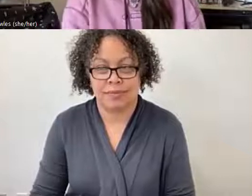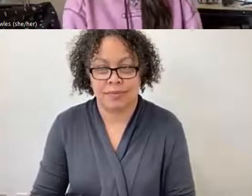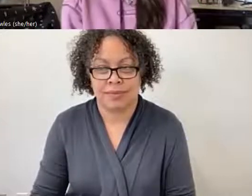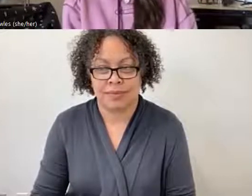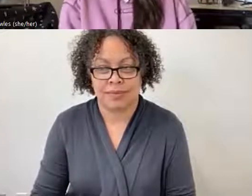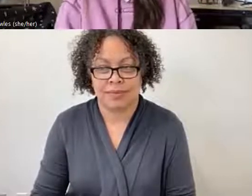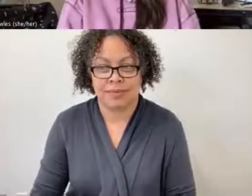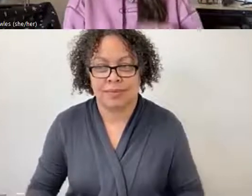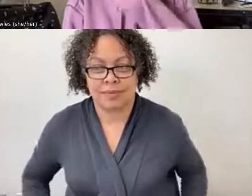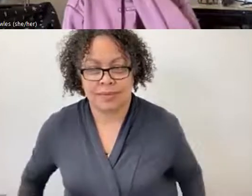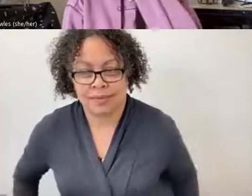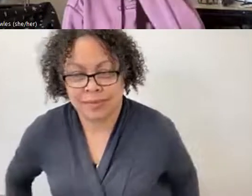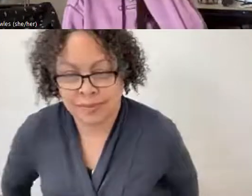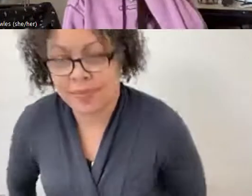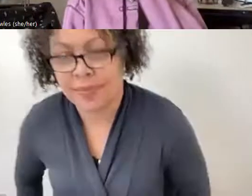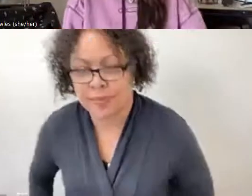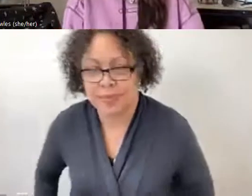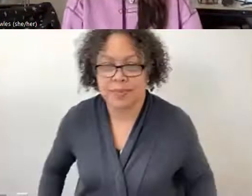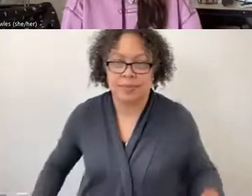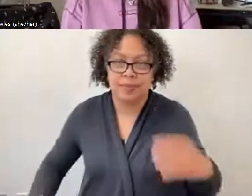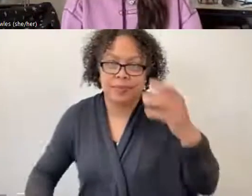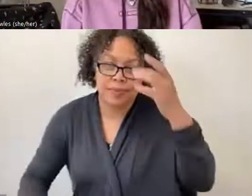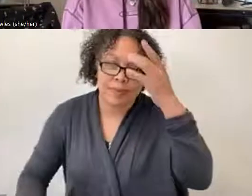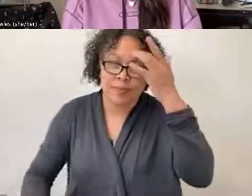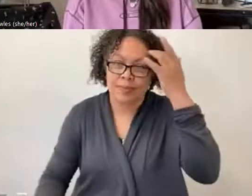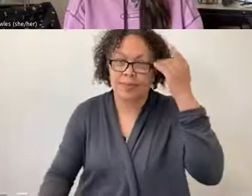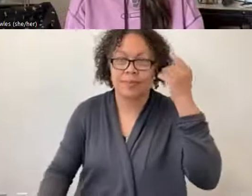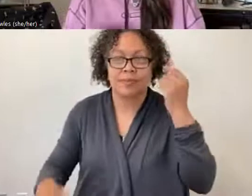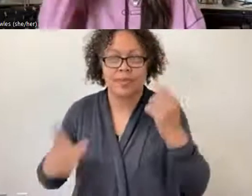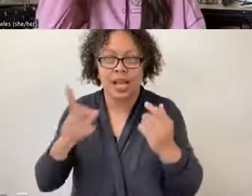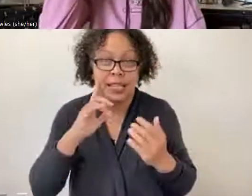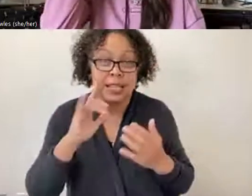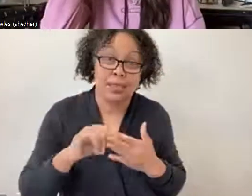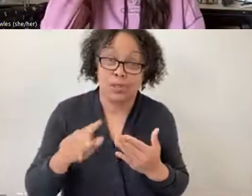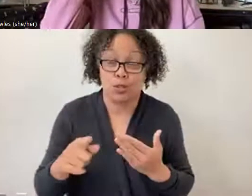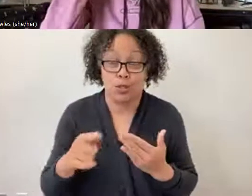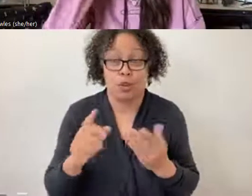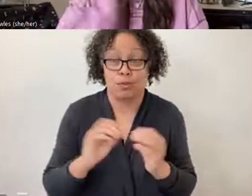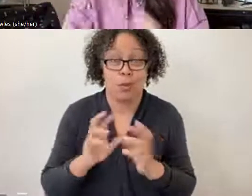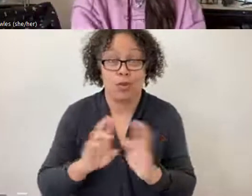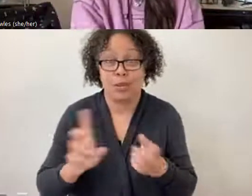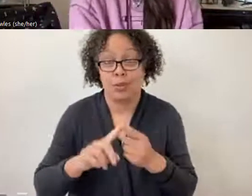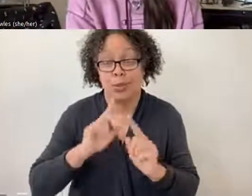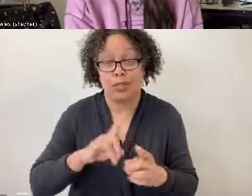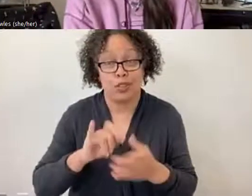Go ahead, Pete. No, I was going to say, I think you're better equipped to address that one. Go for